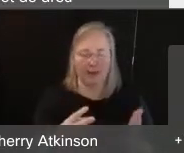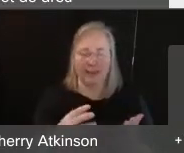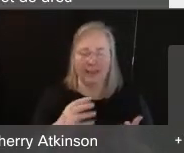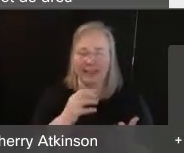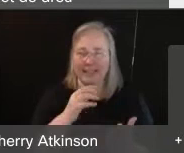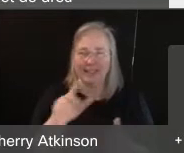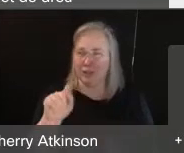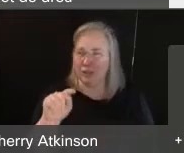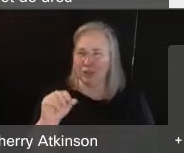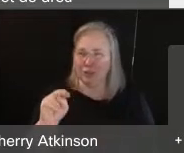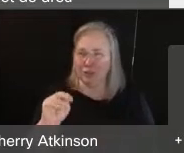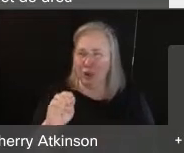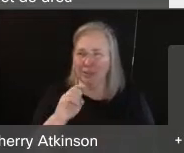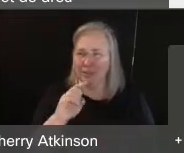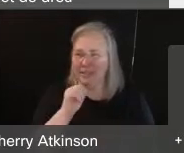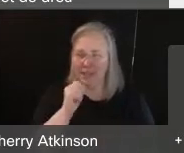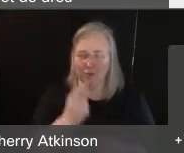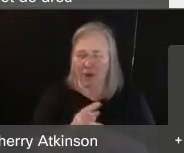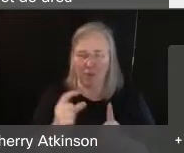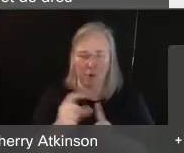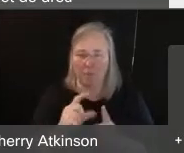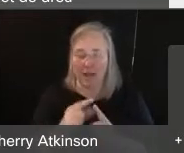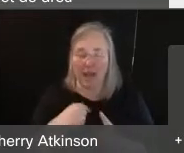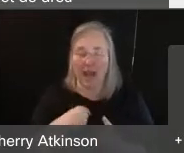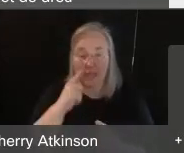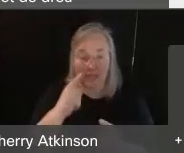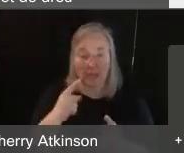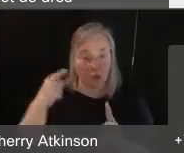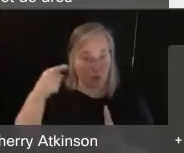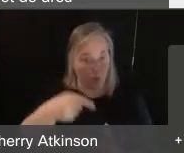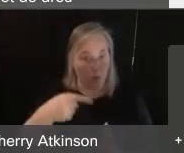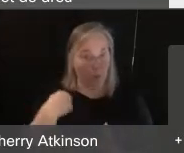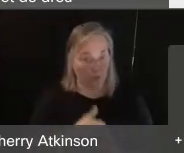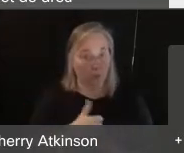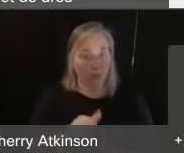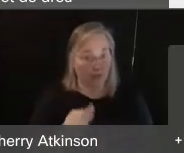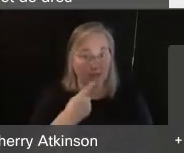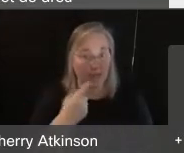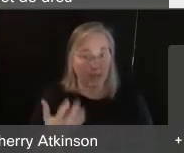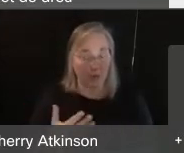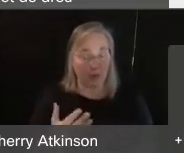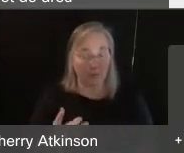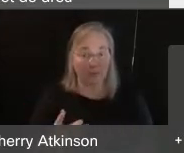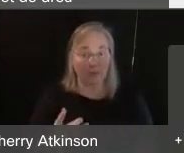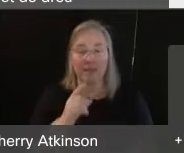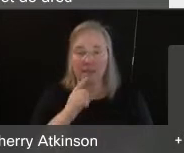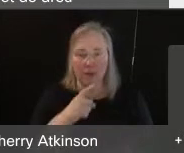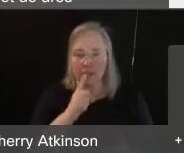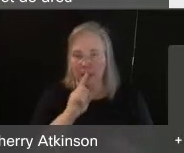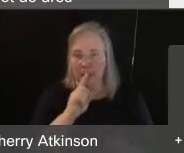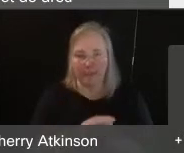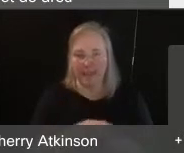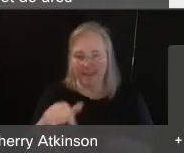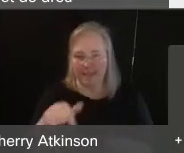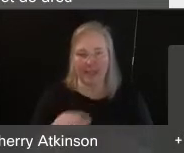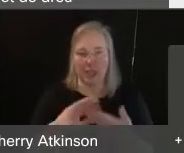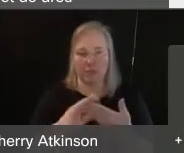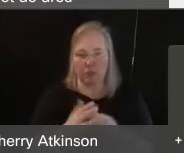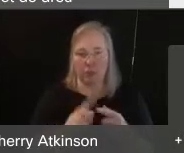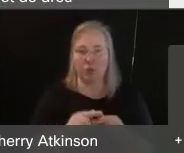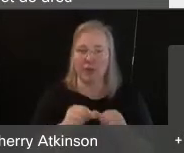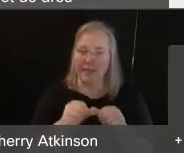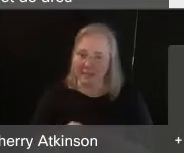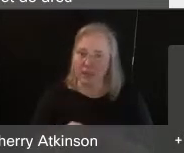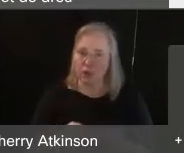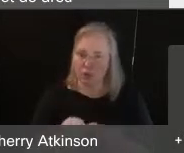but I think the point we were trying to make in here is that there is a commitment in this community to continue to